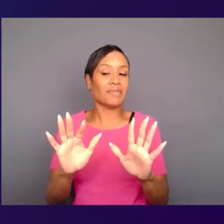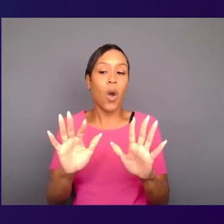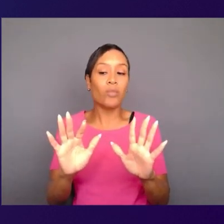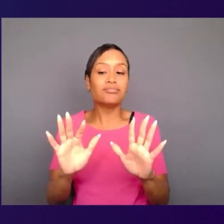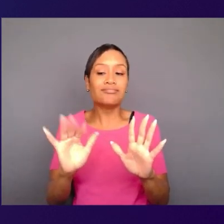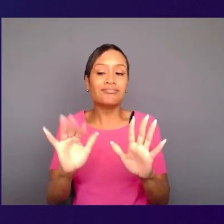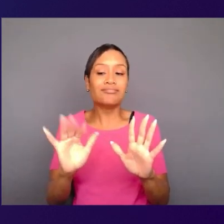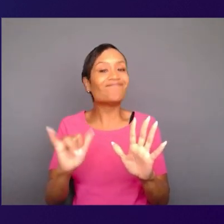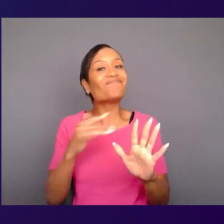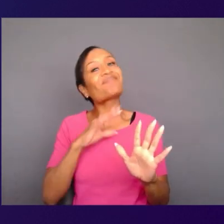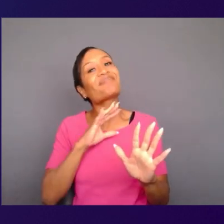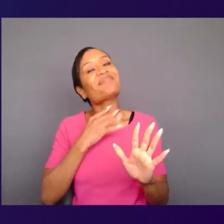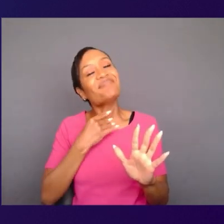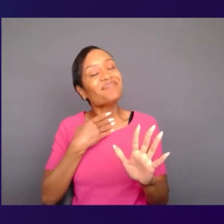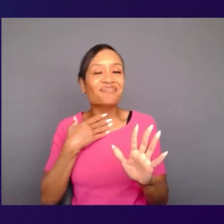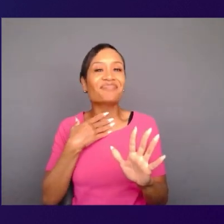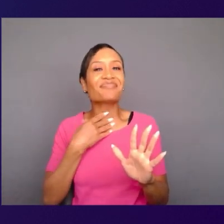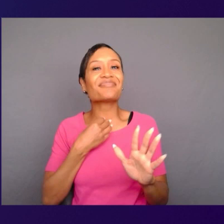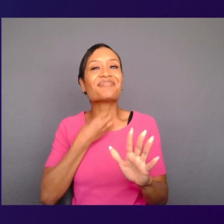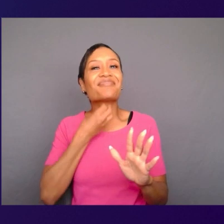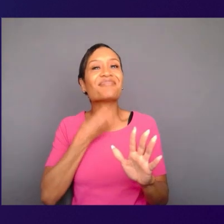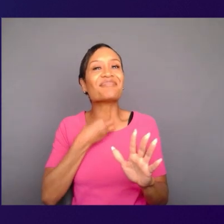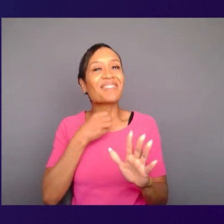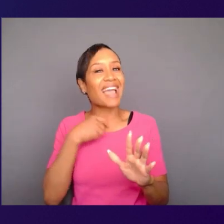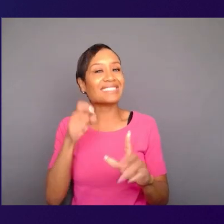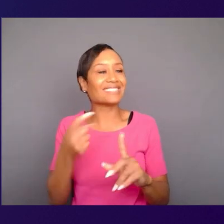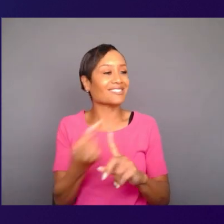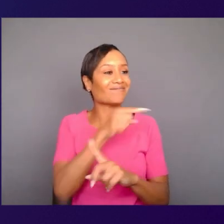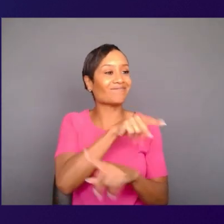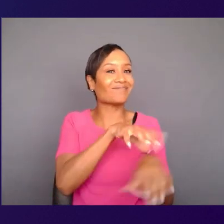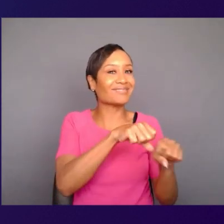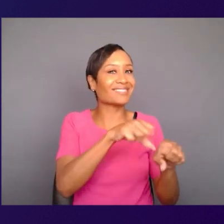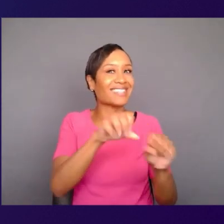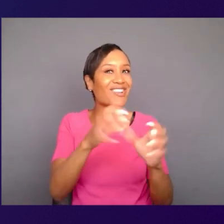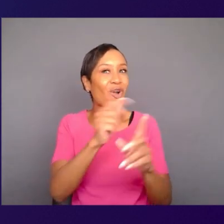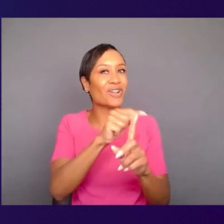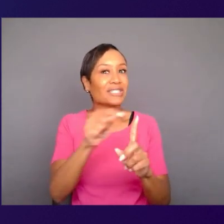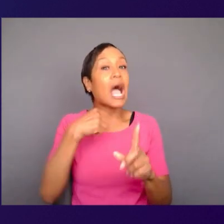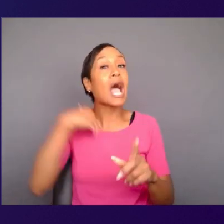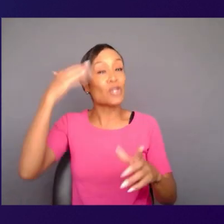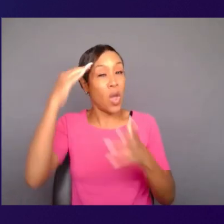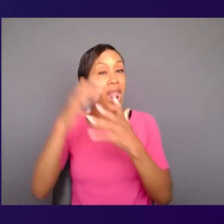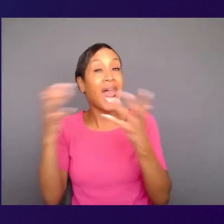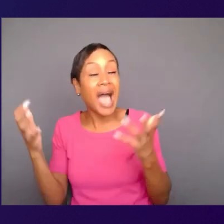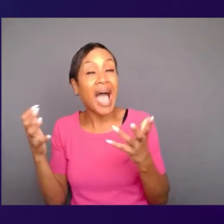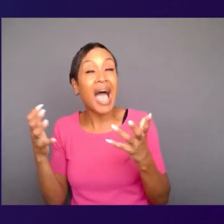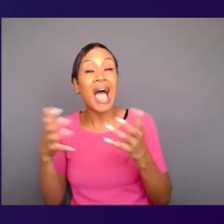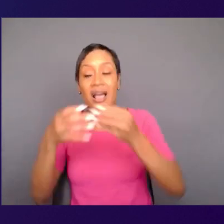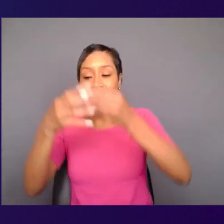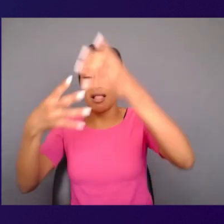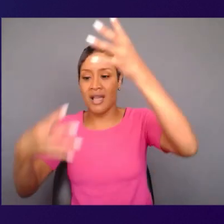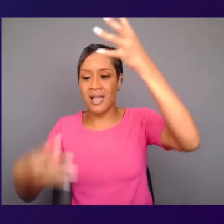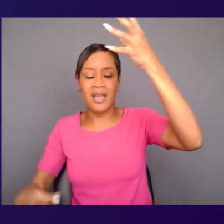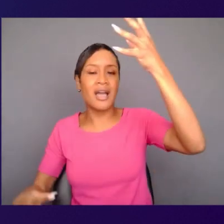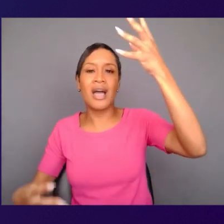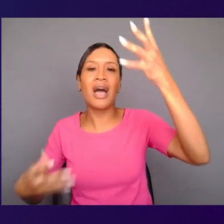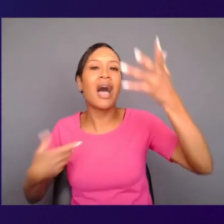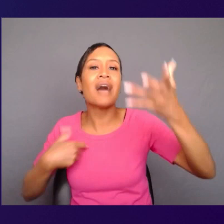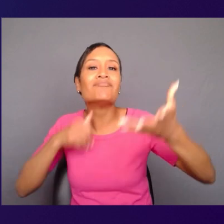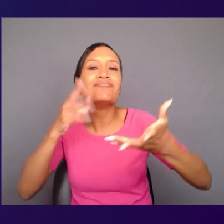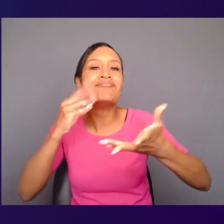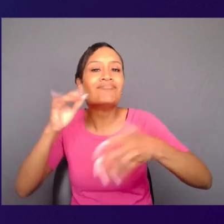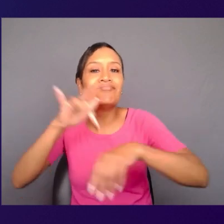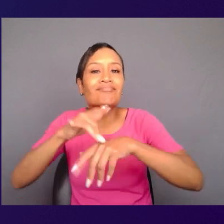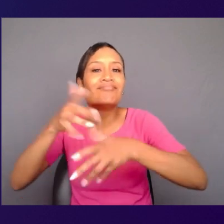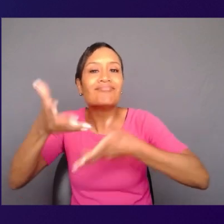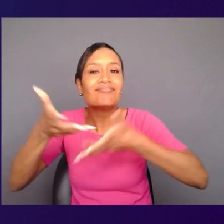those other courses, just because there's a lot that I know and a lot that I just haven't had to work with and had built that